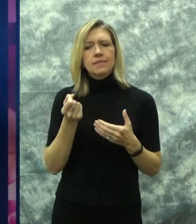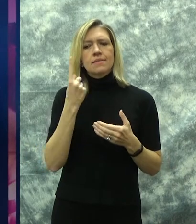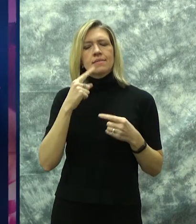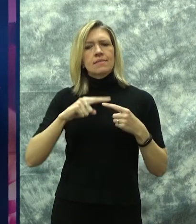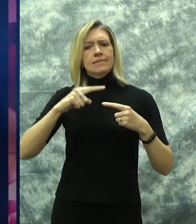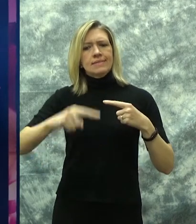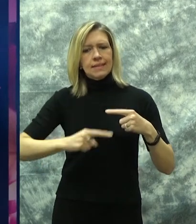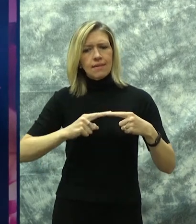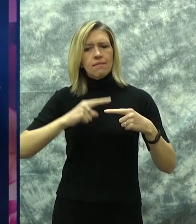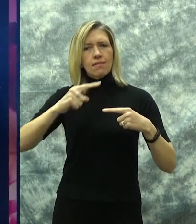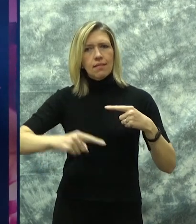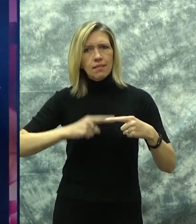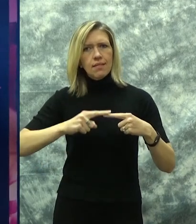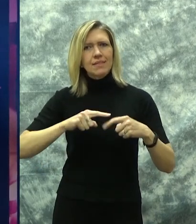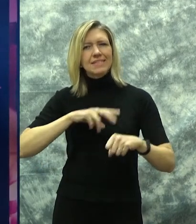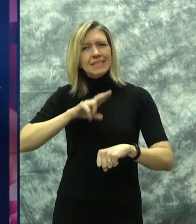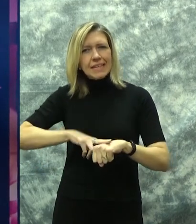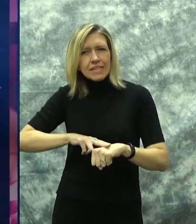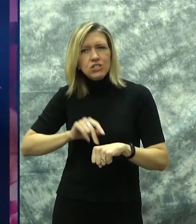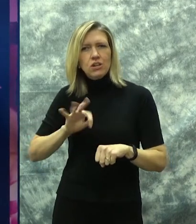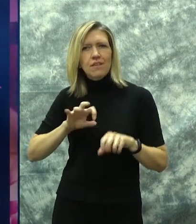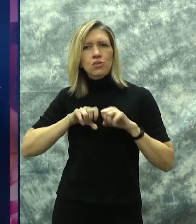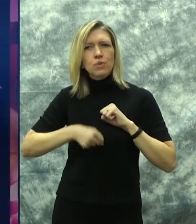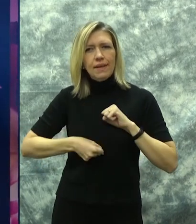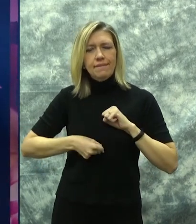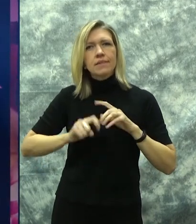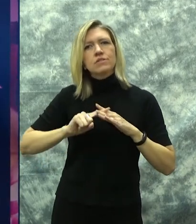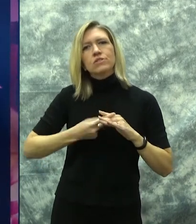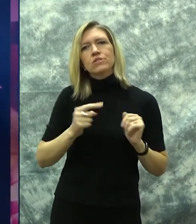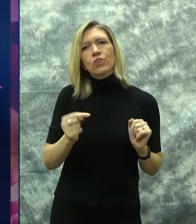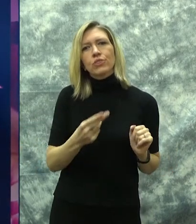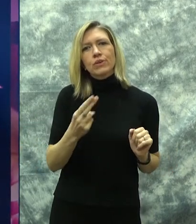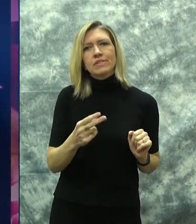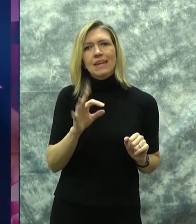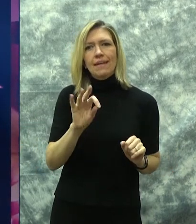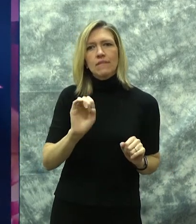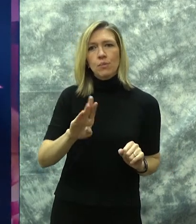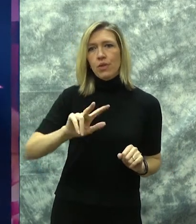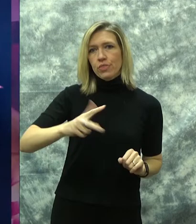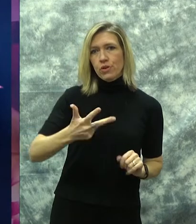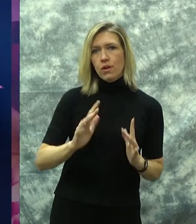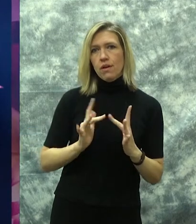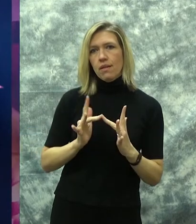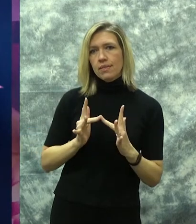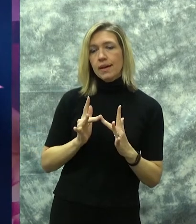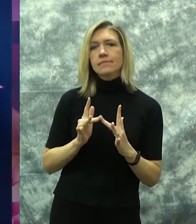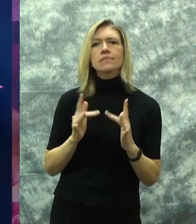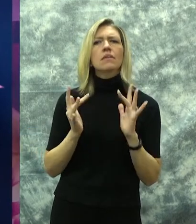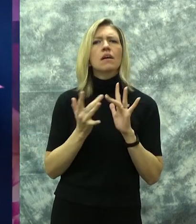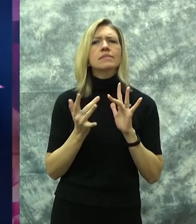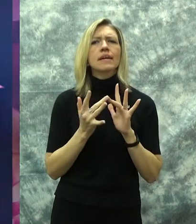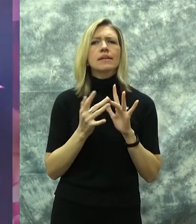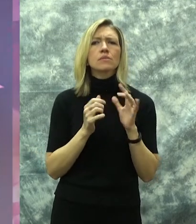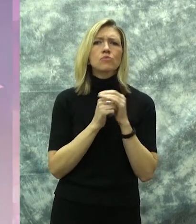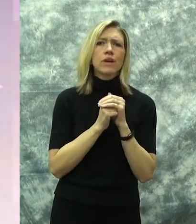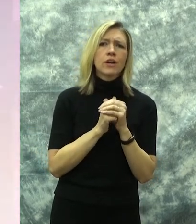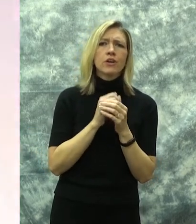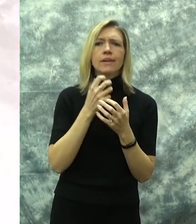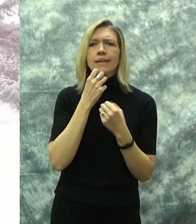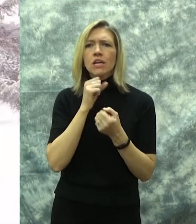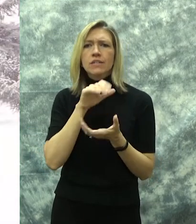class begins Thursday, February 3rd online. Contact the Prayer and Care Center to submit a prayer request or schedule a support